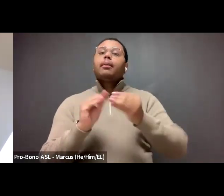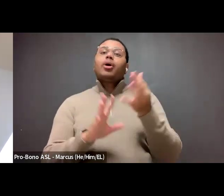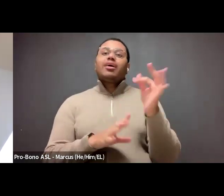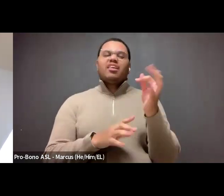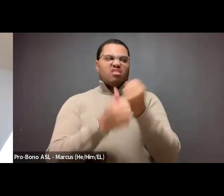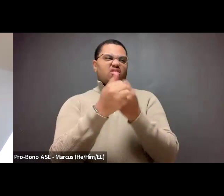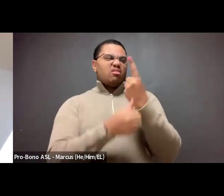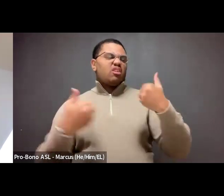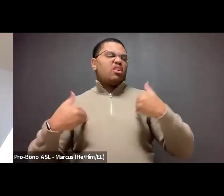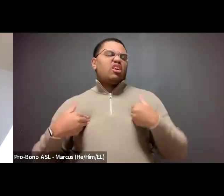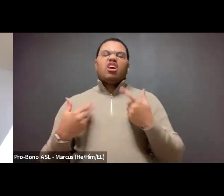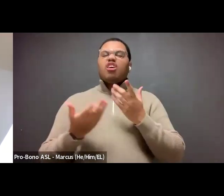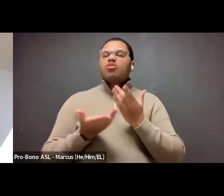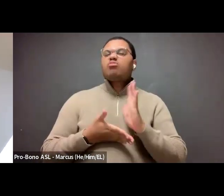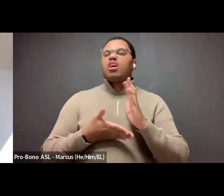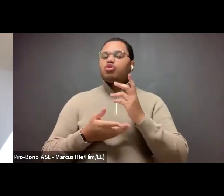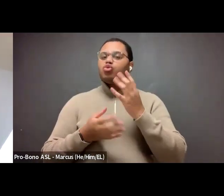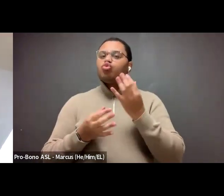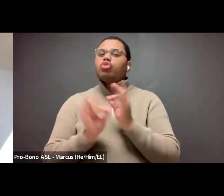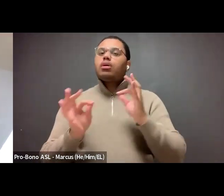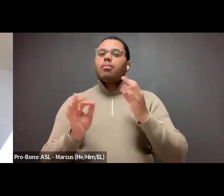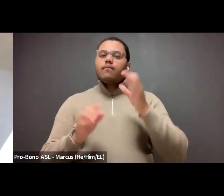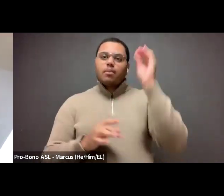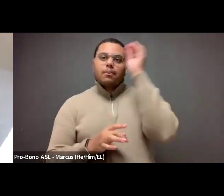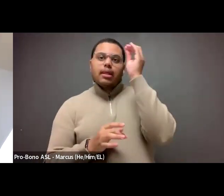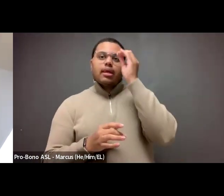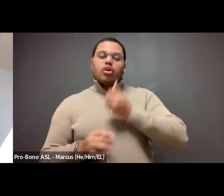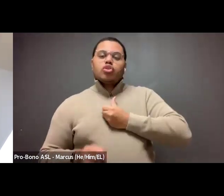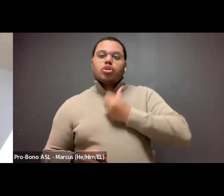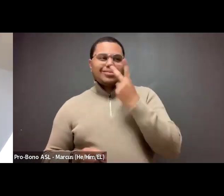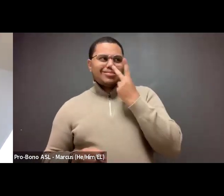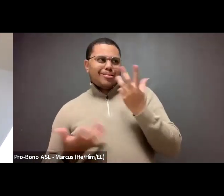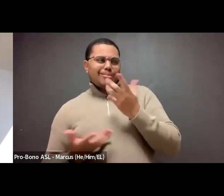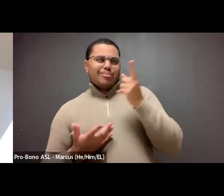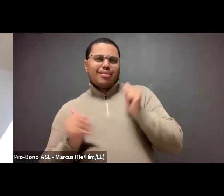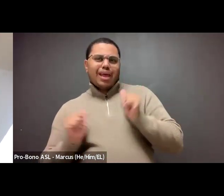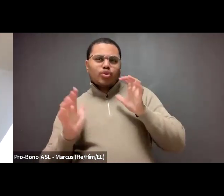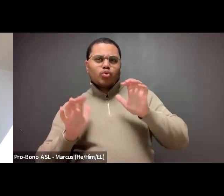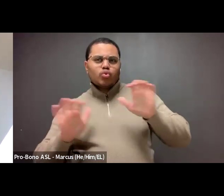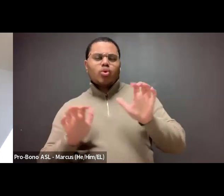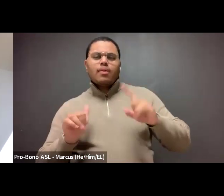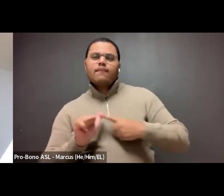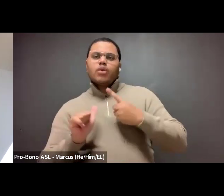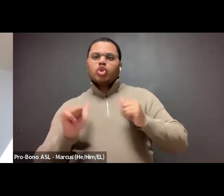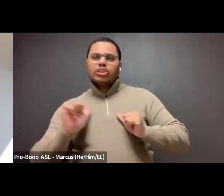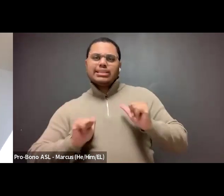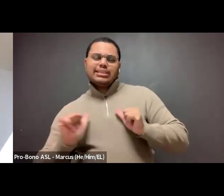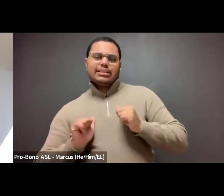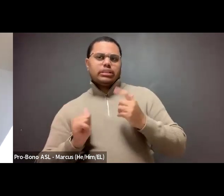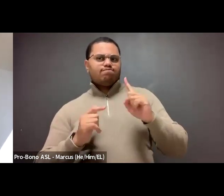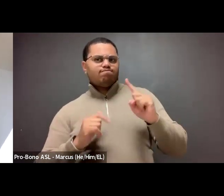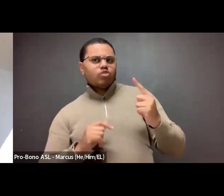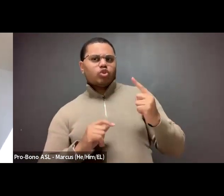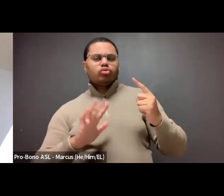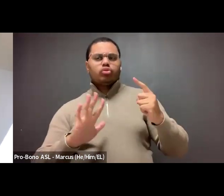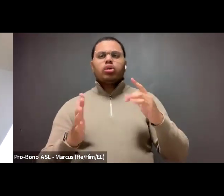to freedom of opinion and expression. So see what the actors do in the first scene. I love to see what actors do in the first